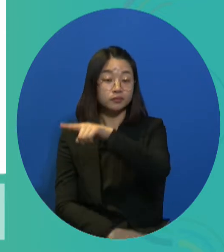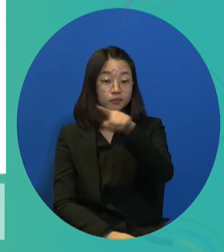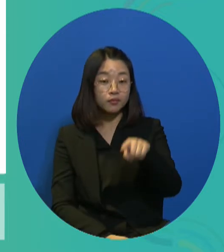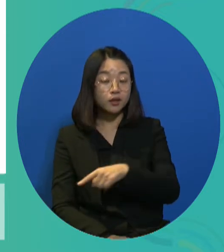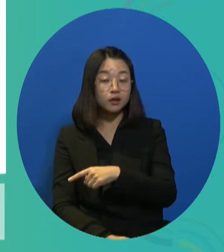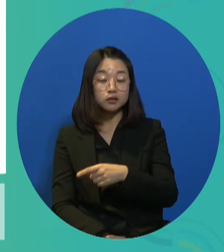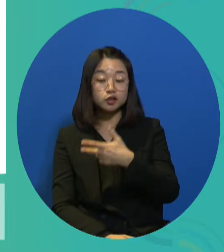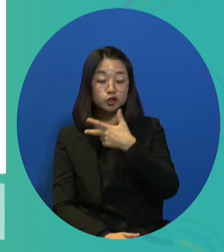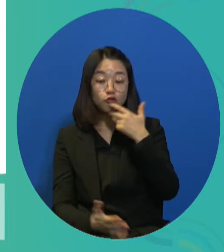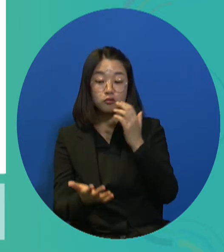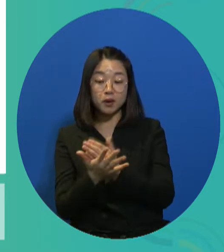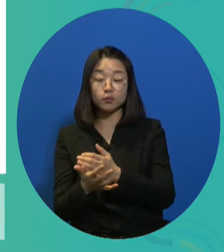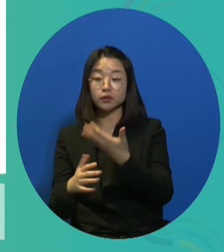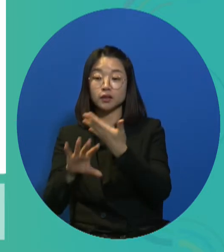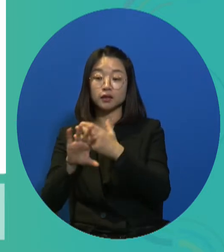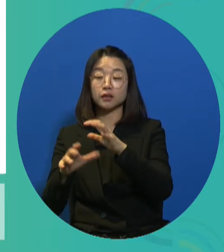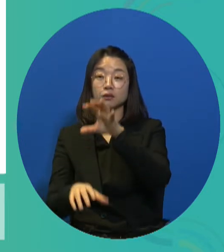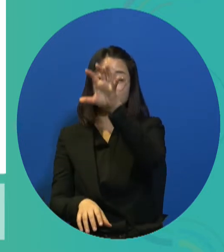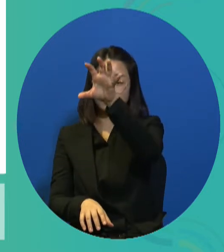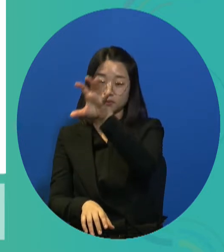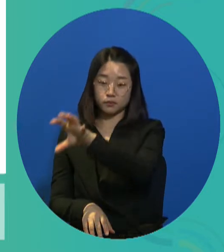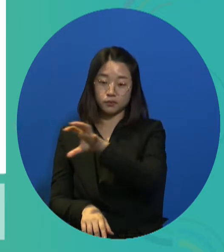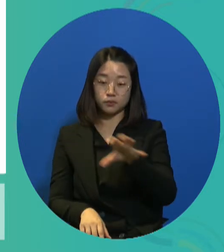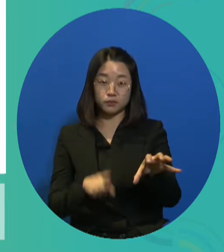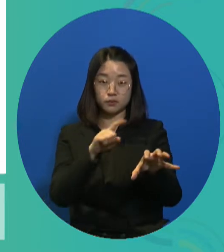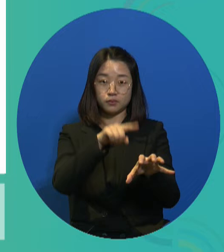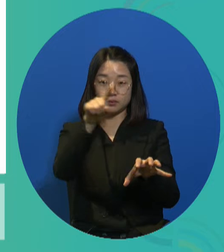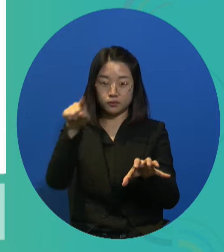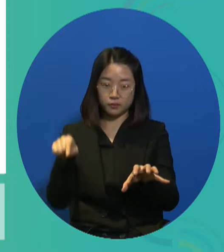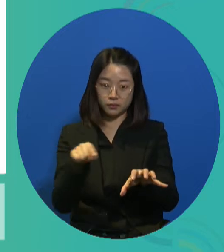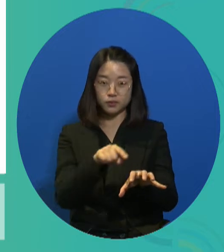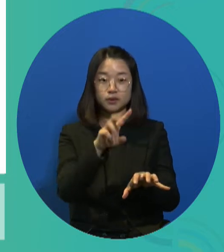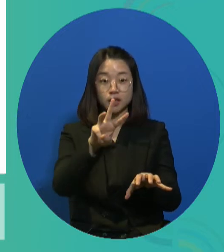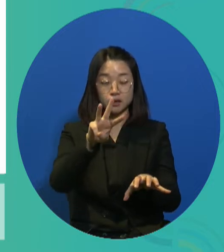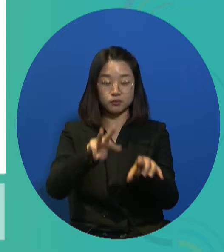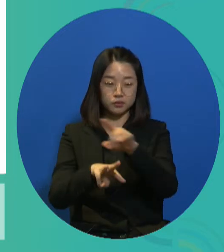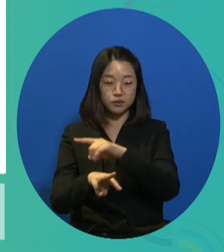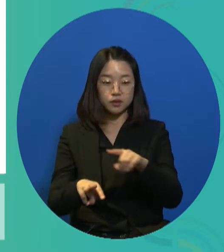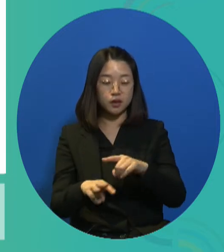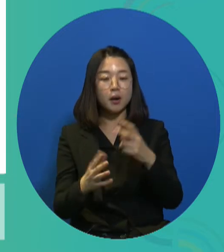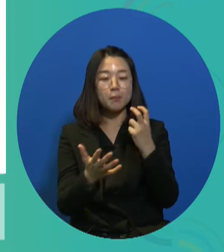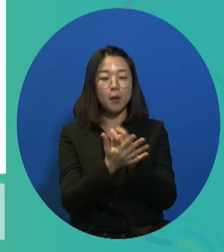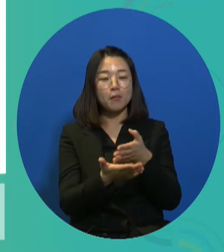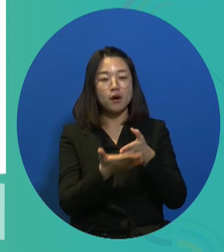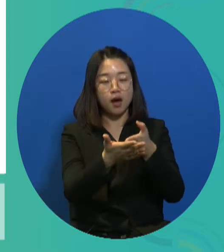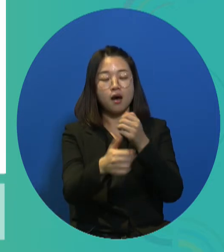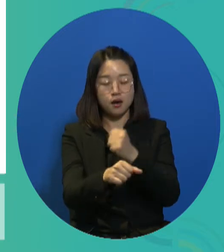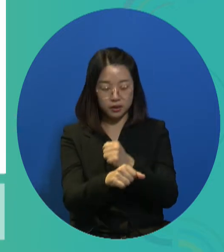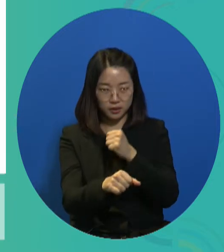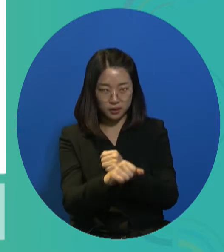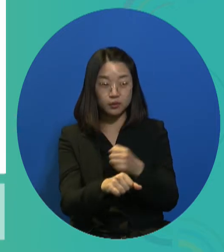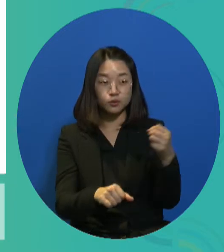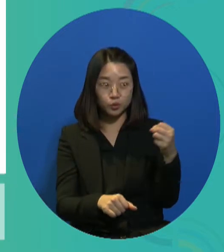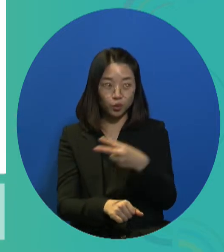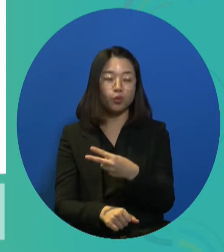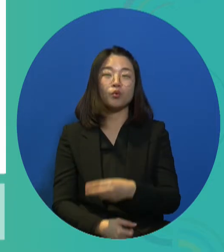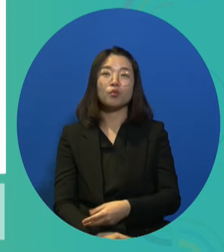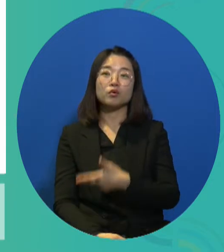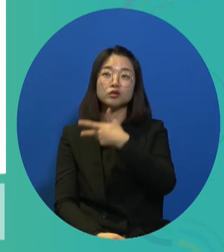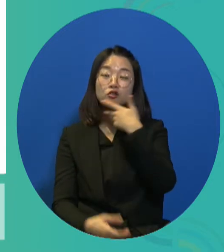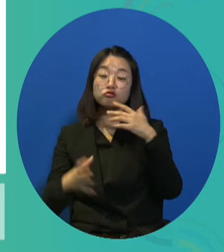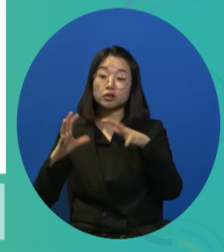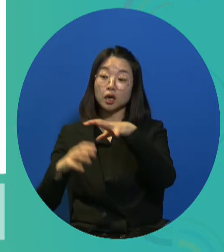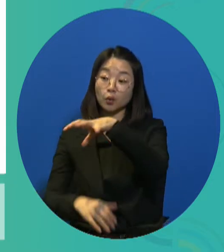own laws, as is the region of Greater Manchester in England. And Scottish and Welsh governments have also